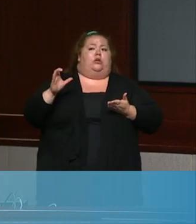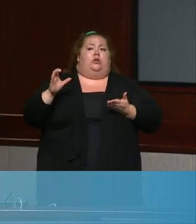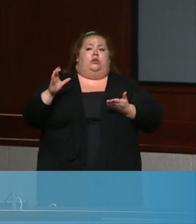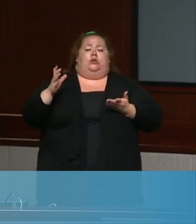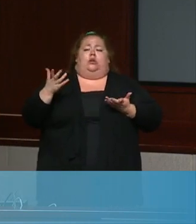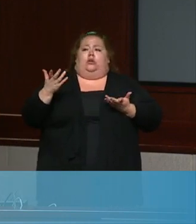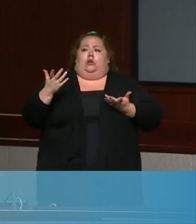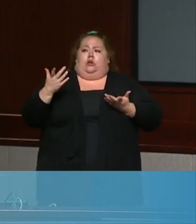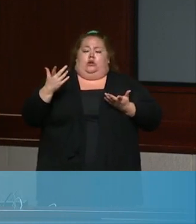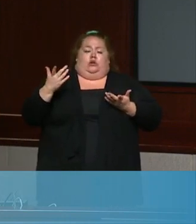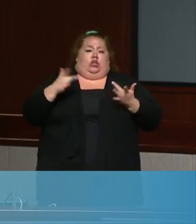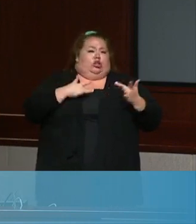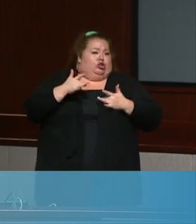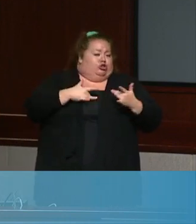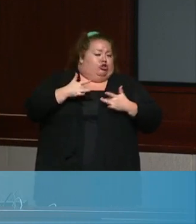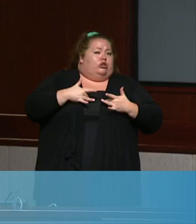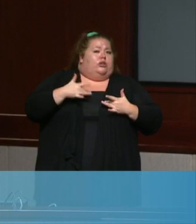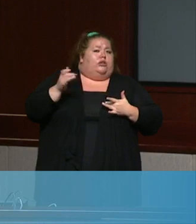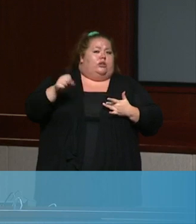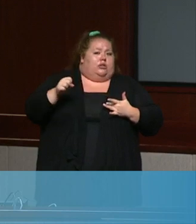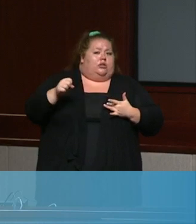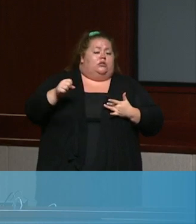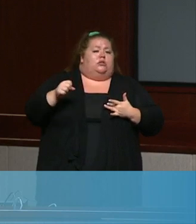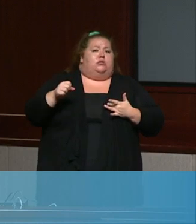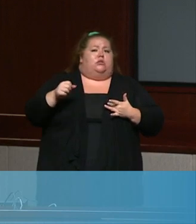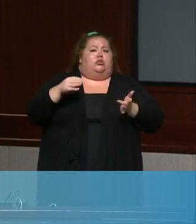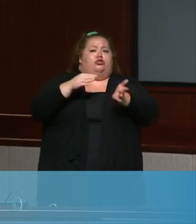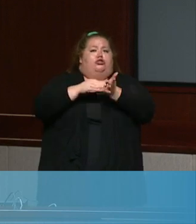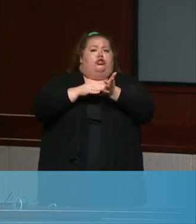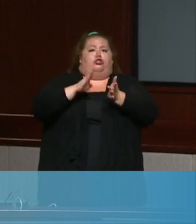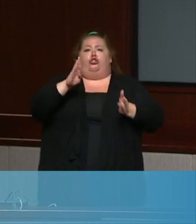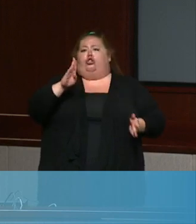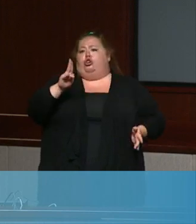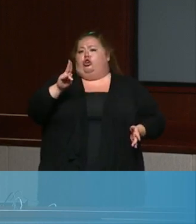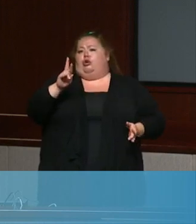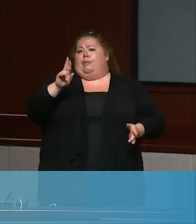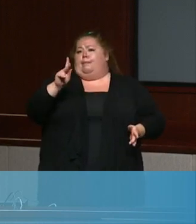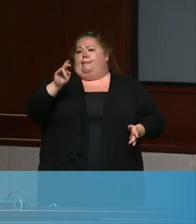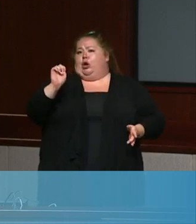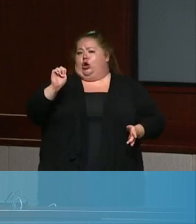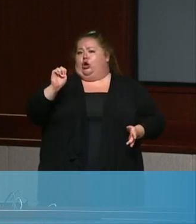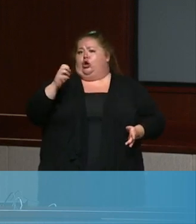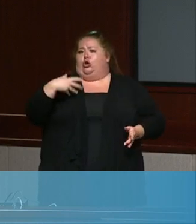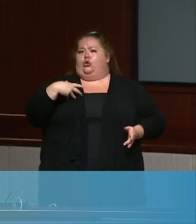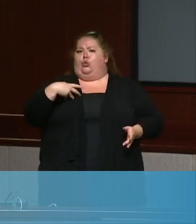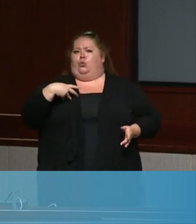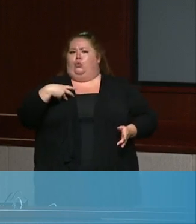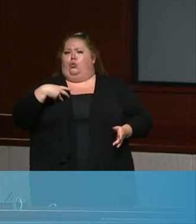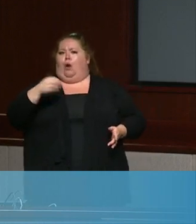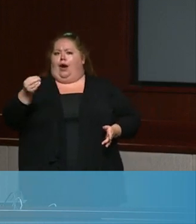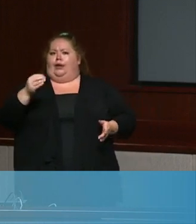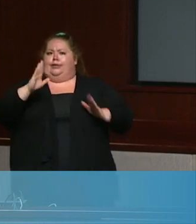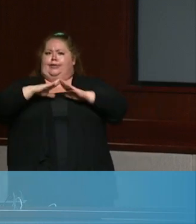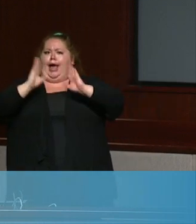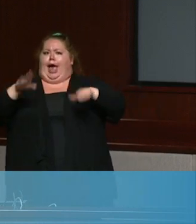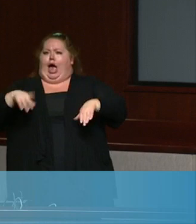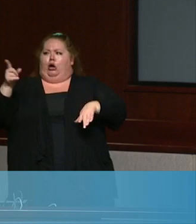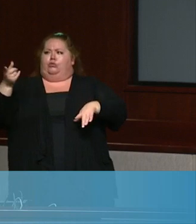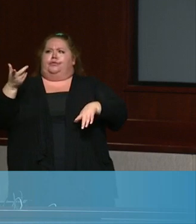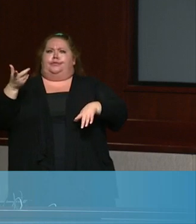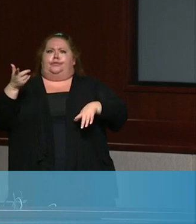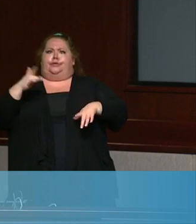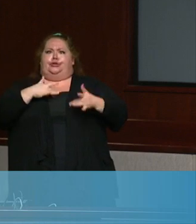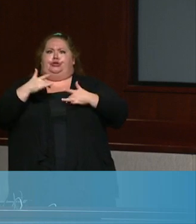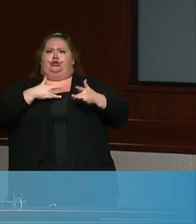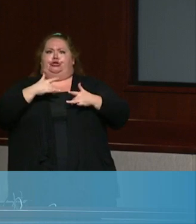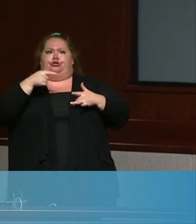are concerning right now. Dr. Birx at the White House mentioned she's concerned about the Central Valley. Are you concerned we're going to